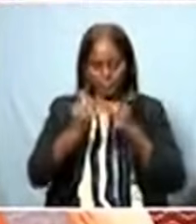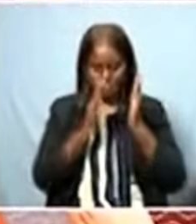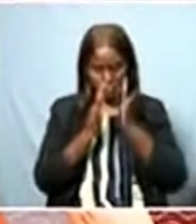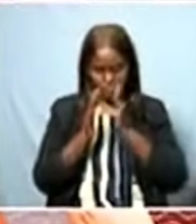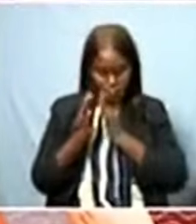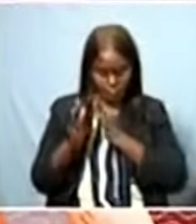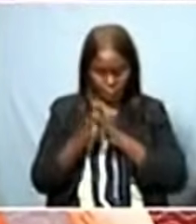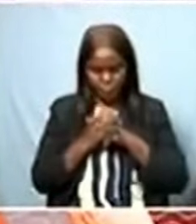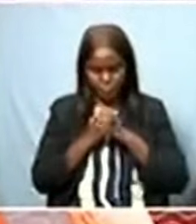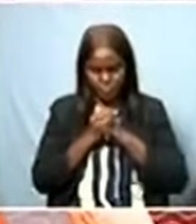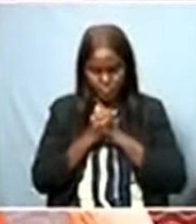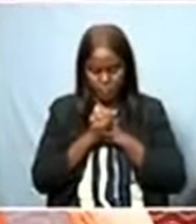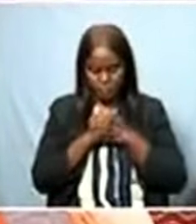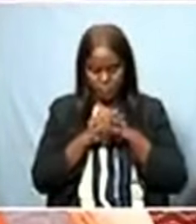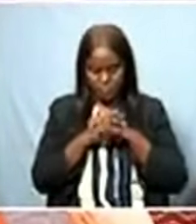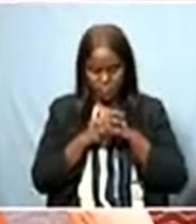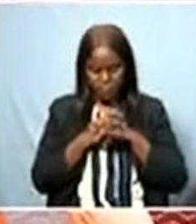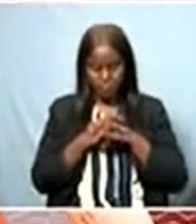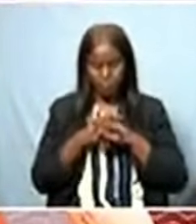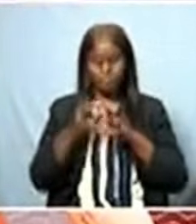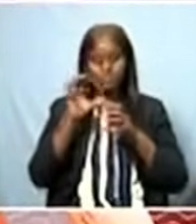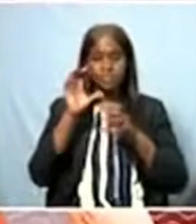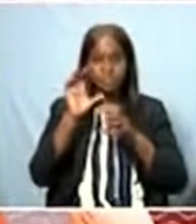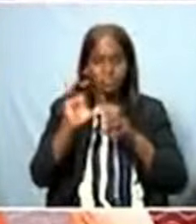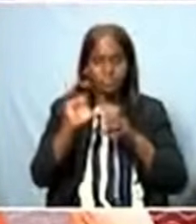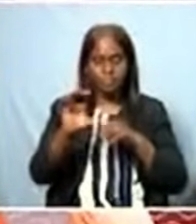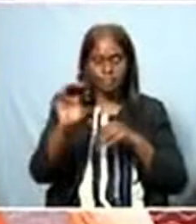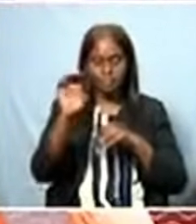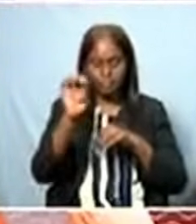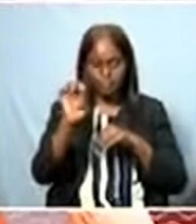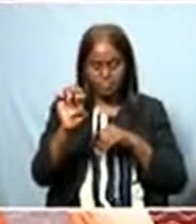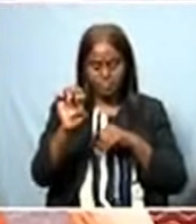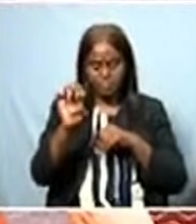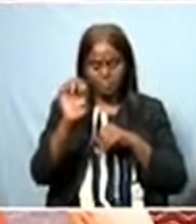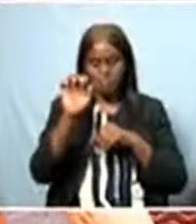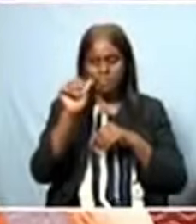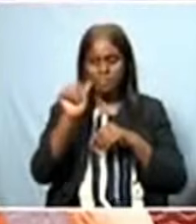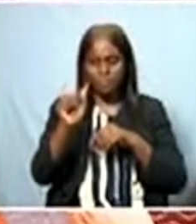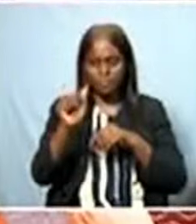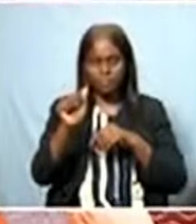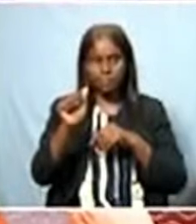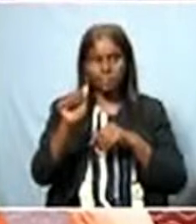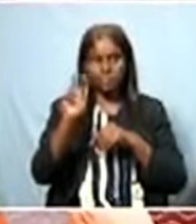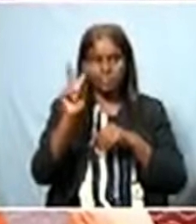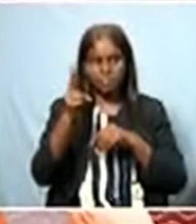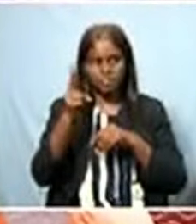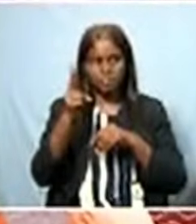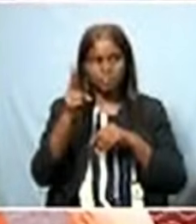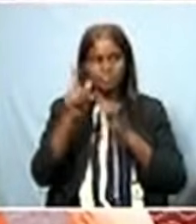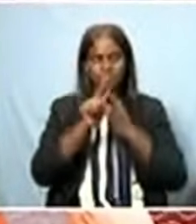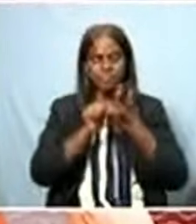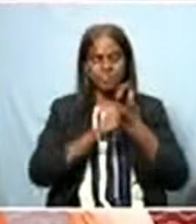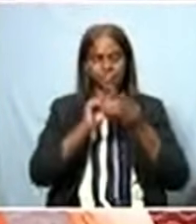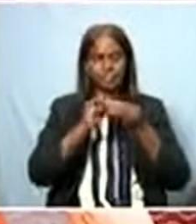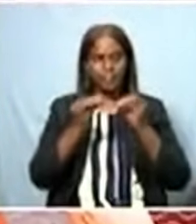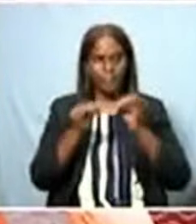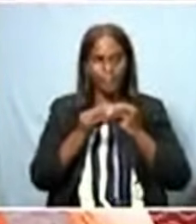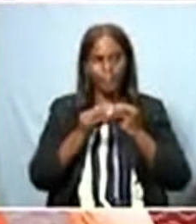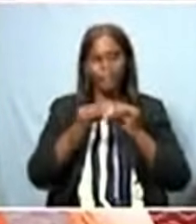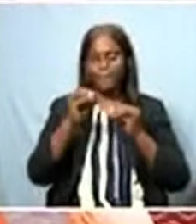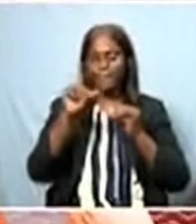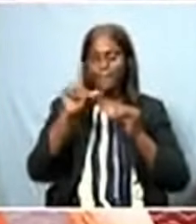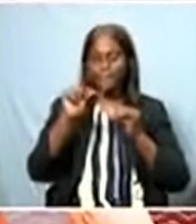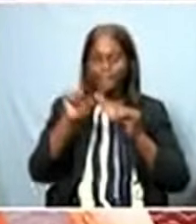order. The Customs and Excise Amendment Number 2 Bill, National Assembly Bill